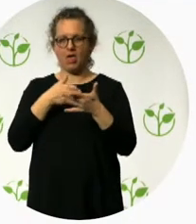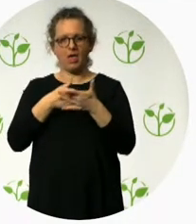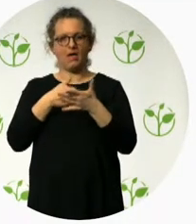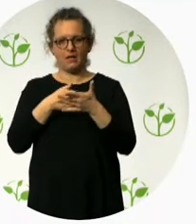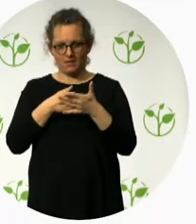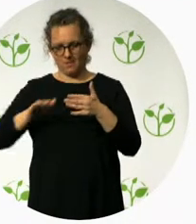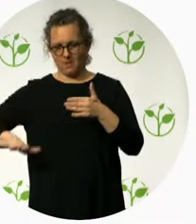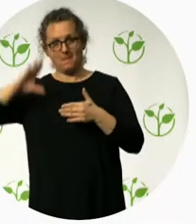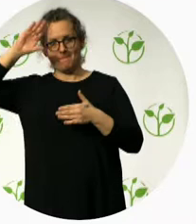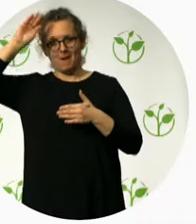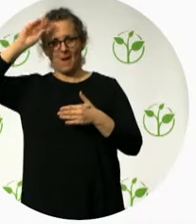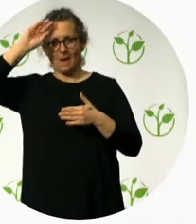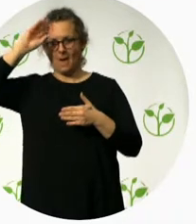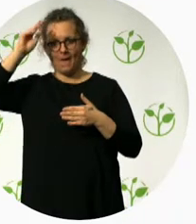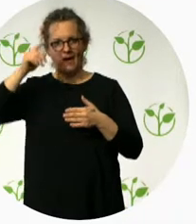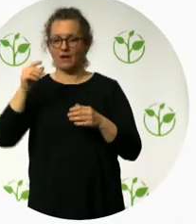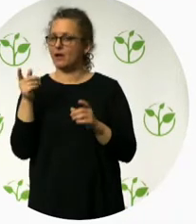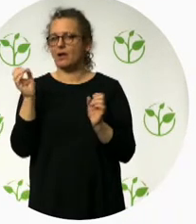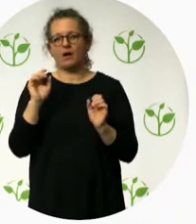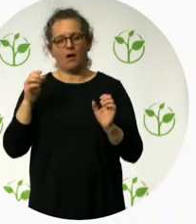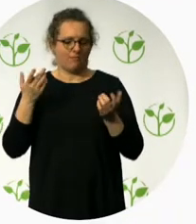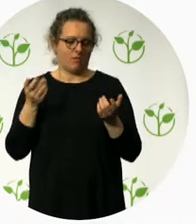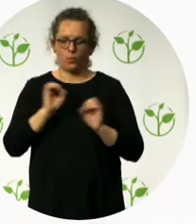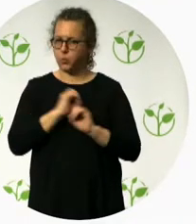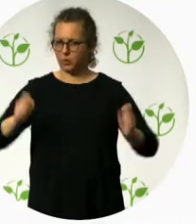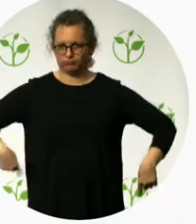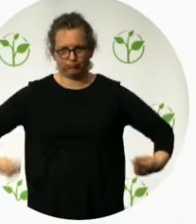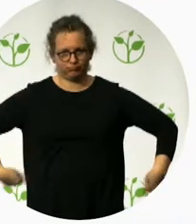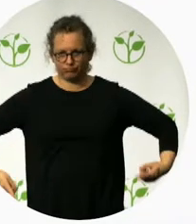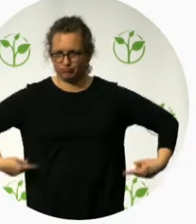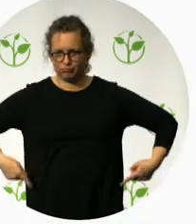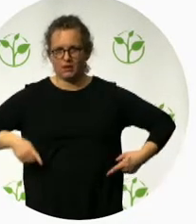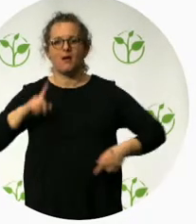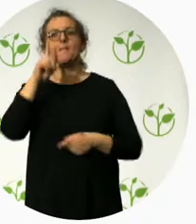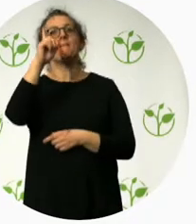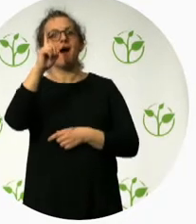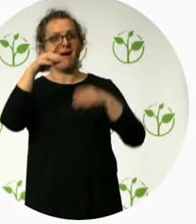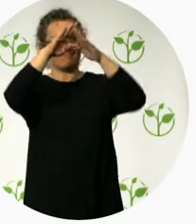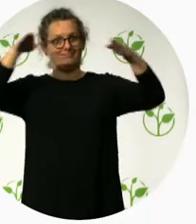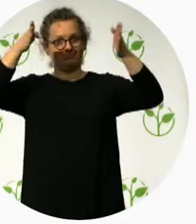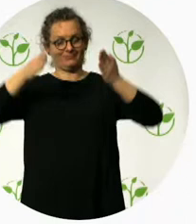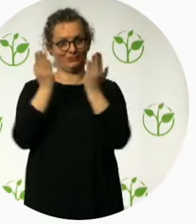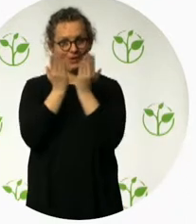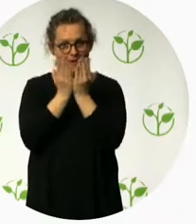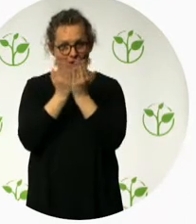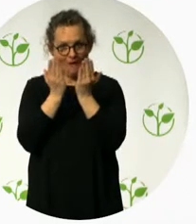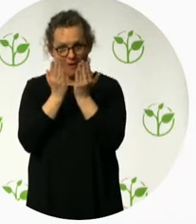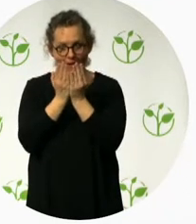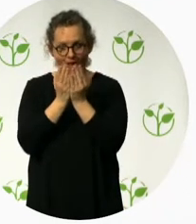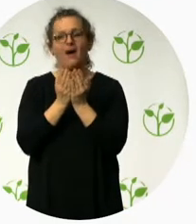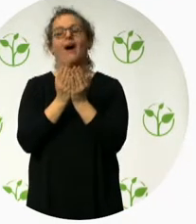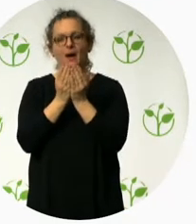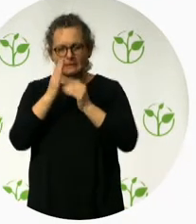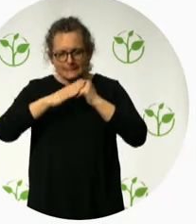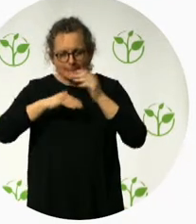ramp access was built and a wheelchair was given, he was able to access his school, and he started